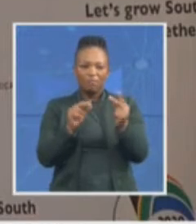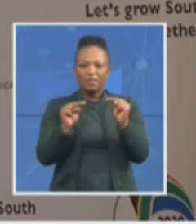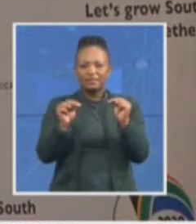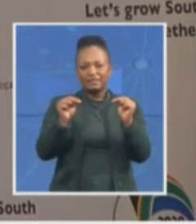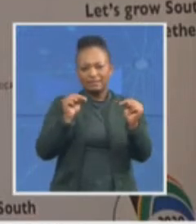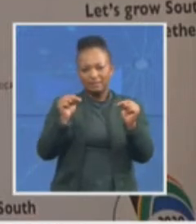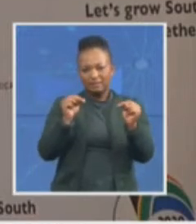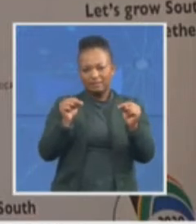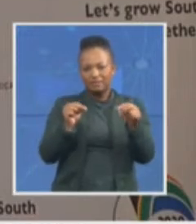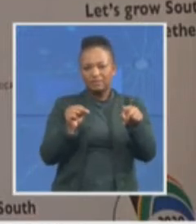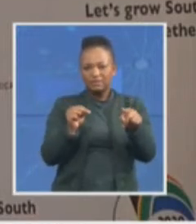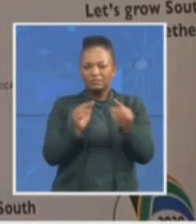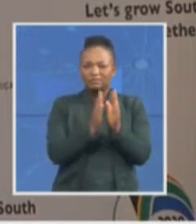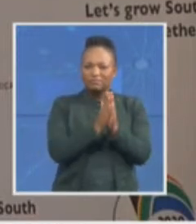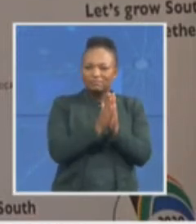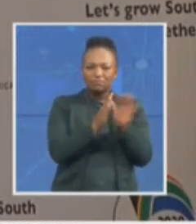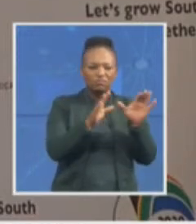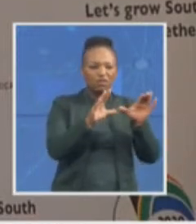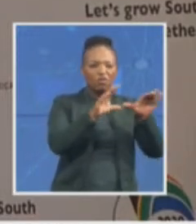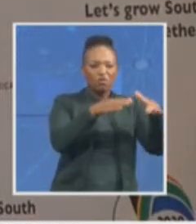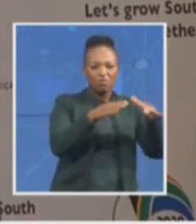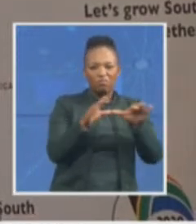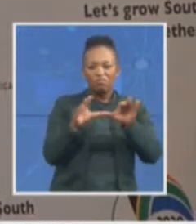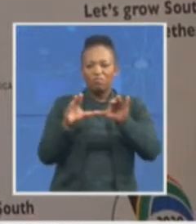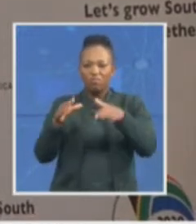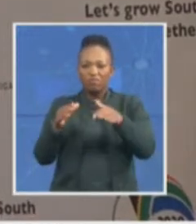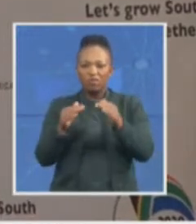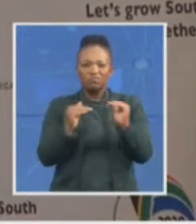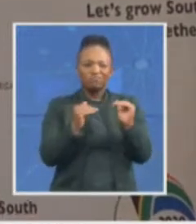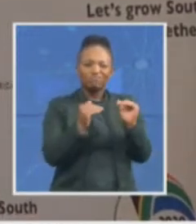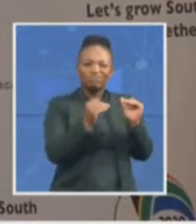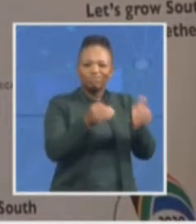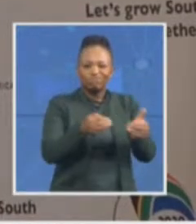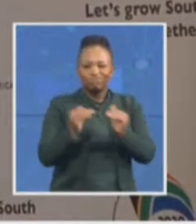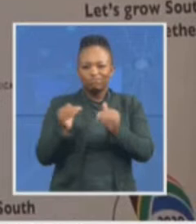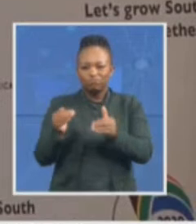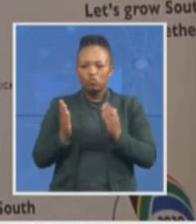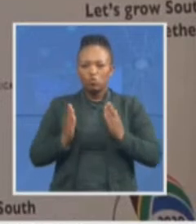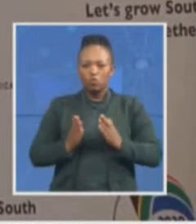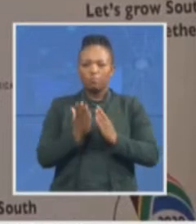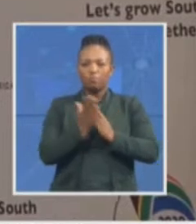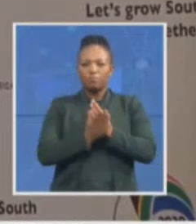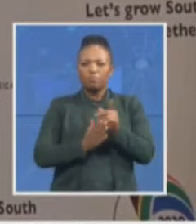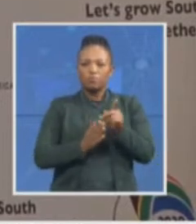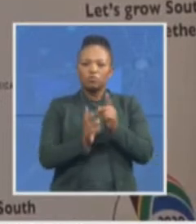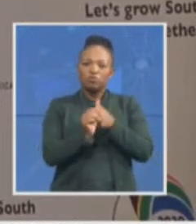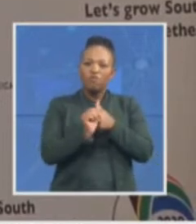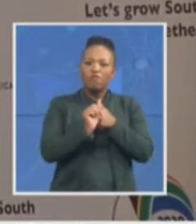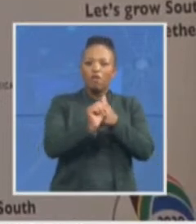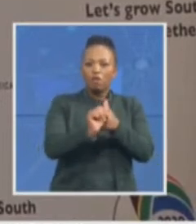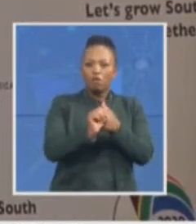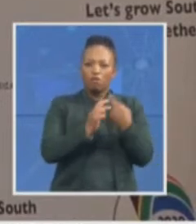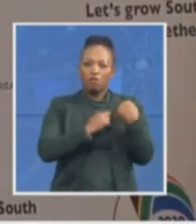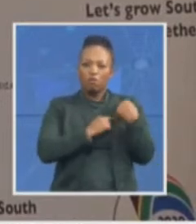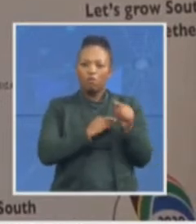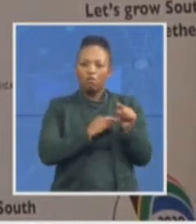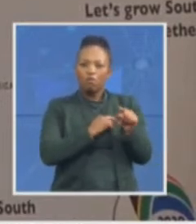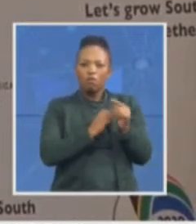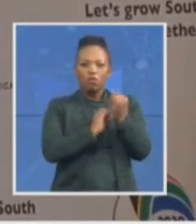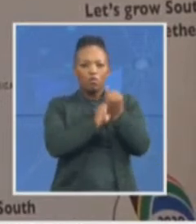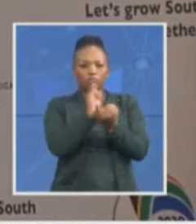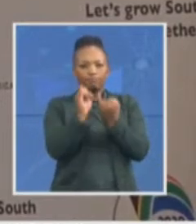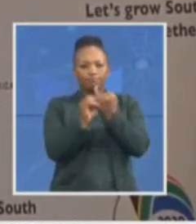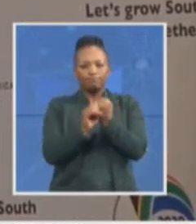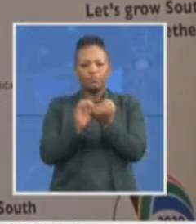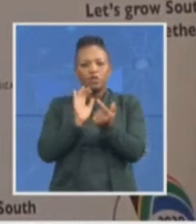uphold and protect human rights and abide by their obligations in terms of international law and in